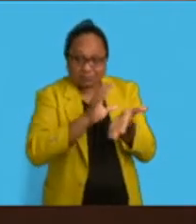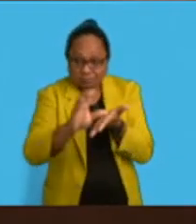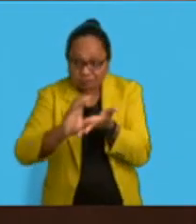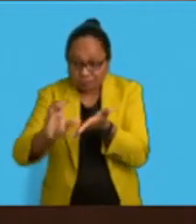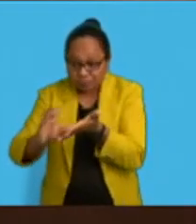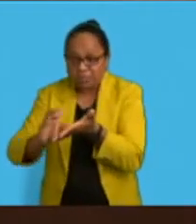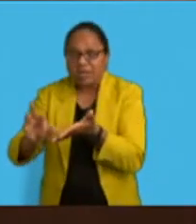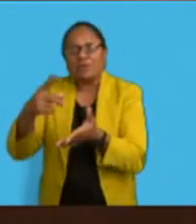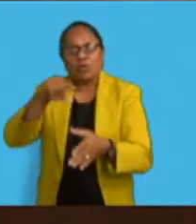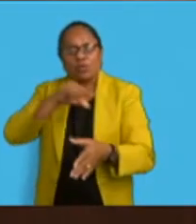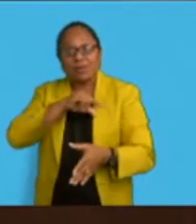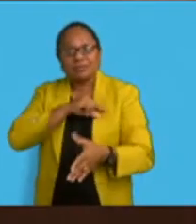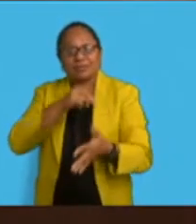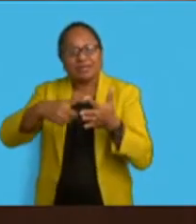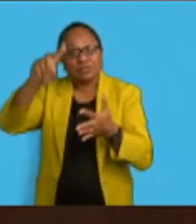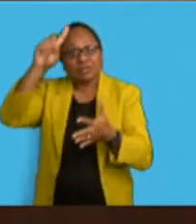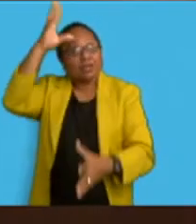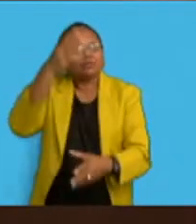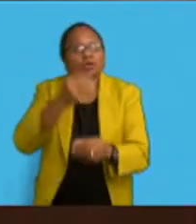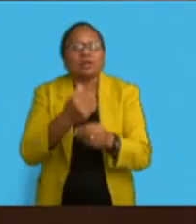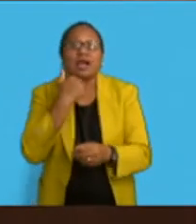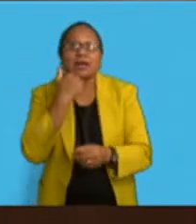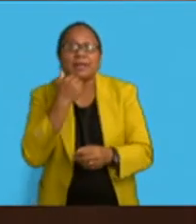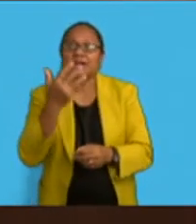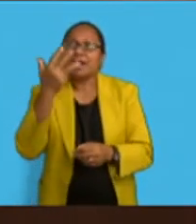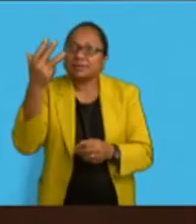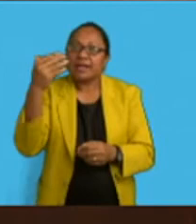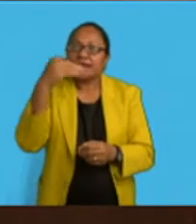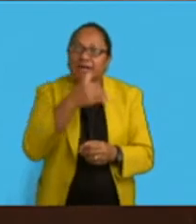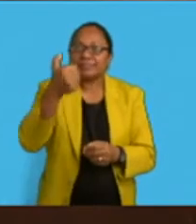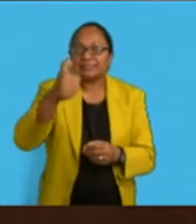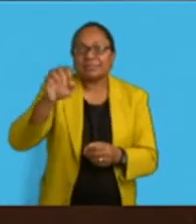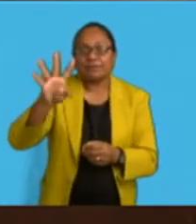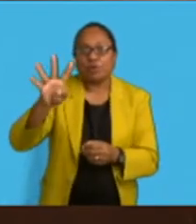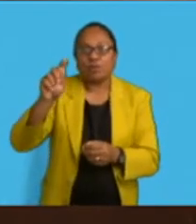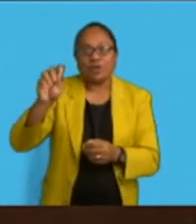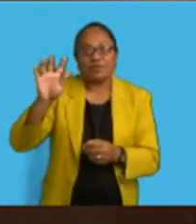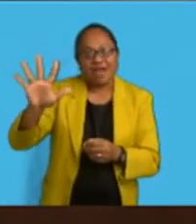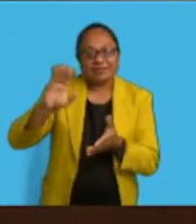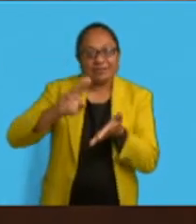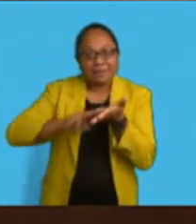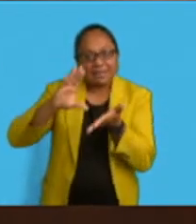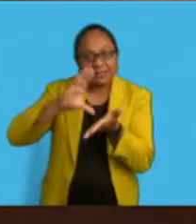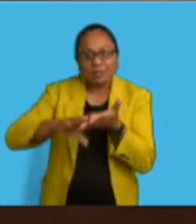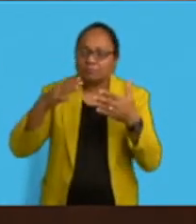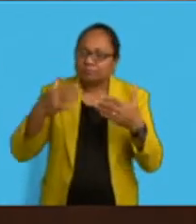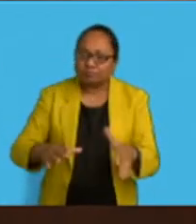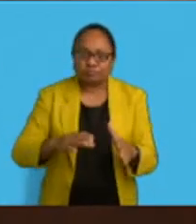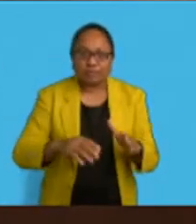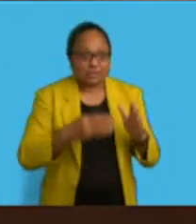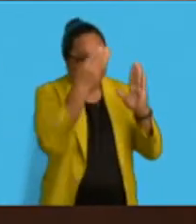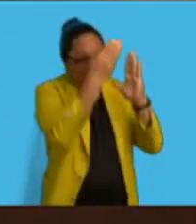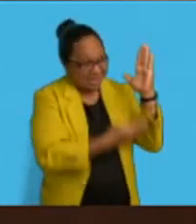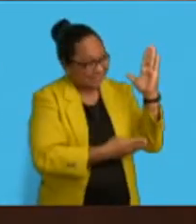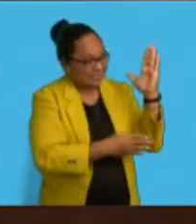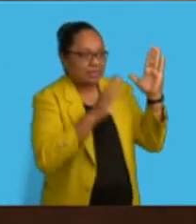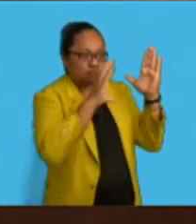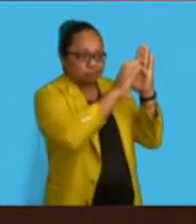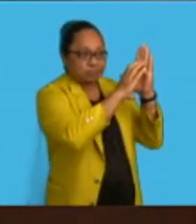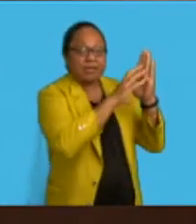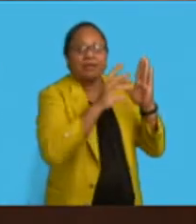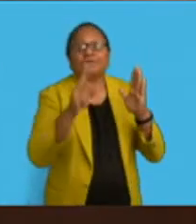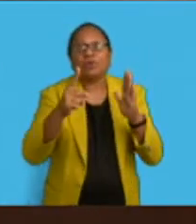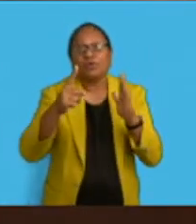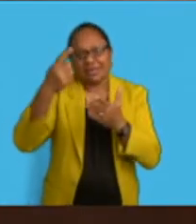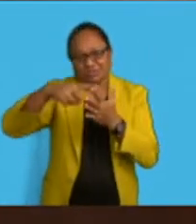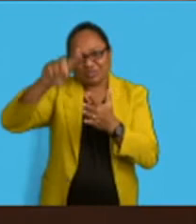provision of quality education total to around $964.5 million, the largest chunk of our budget and for the future of